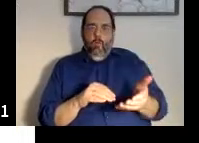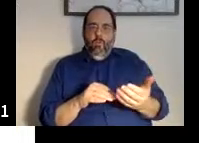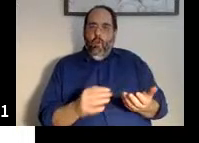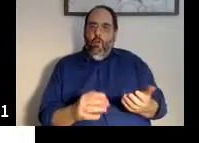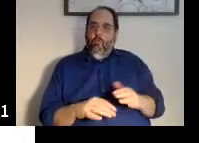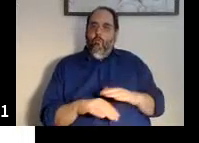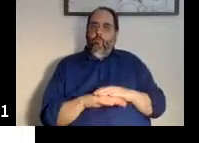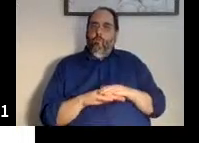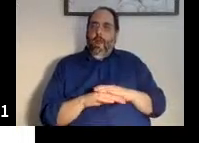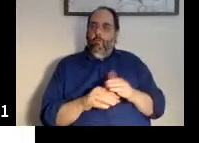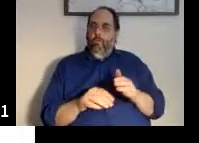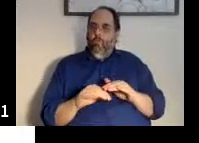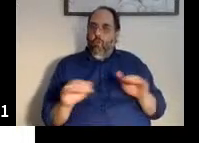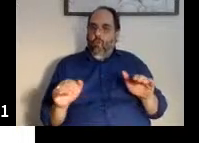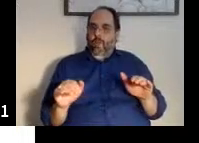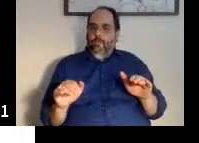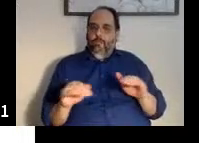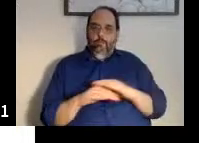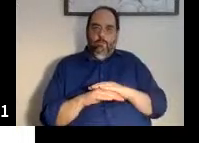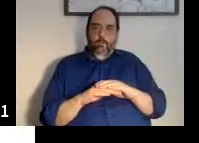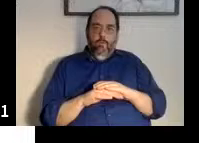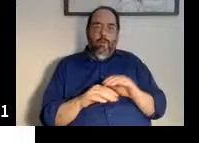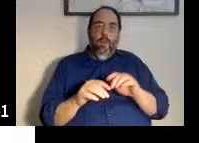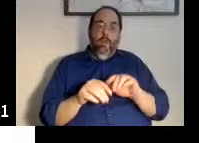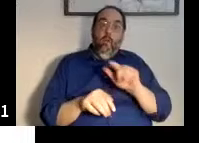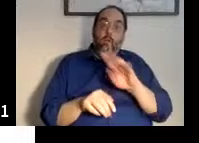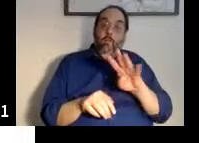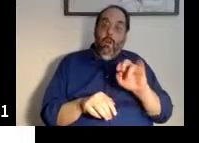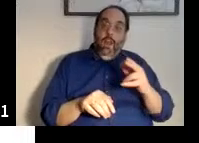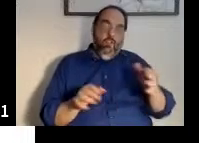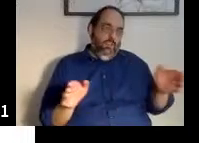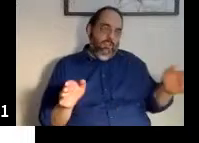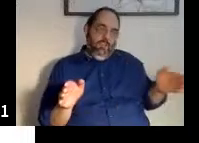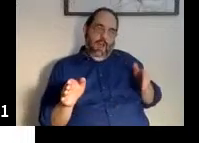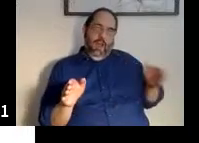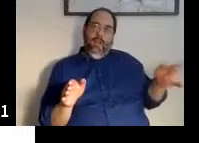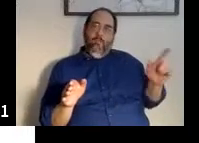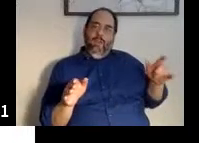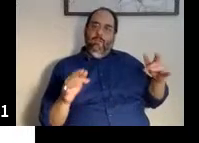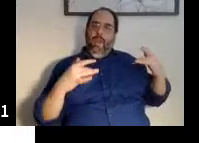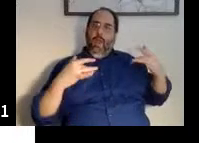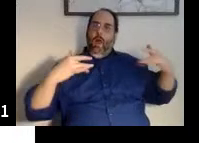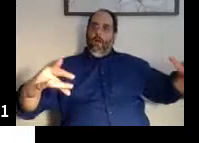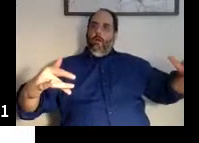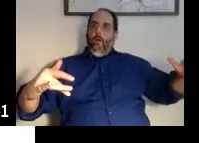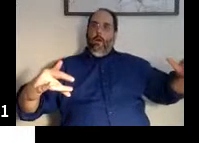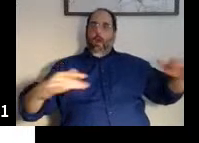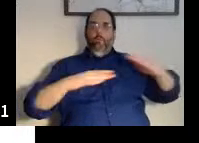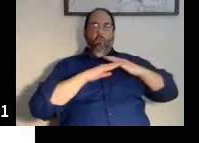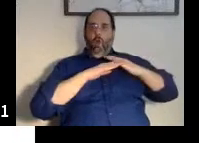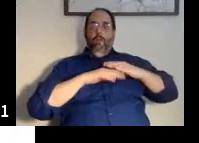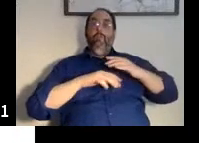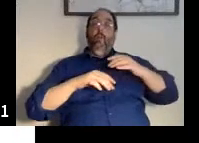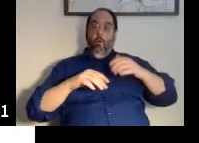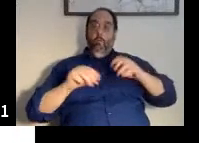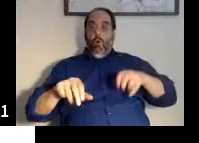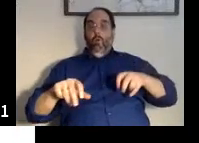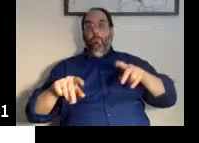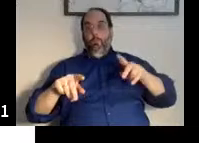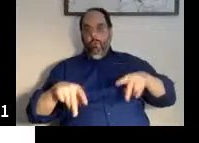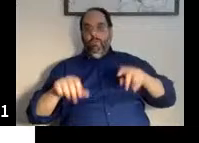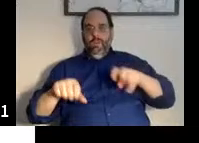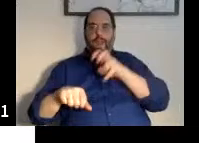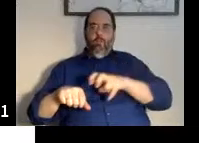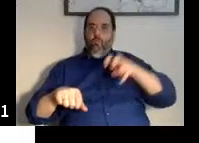height requirement would be. And along that 24-inch side, it has to be free and unobstructed so that you could transfer onto it.